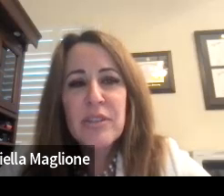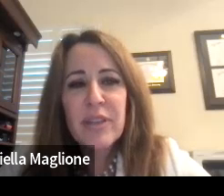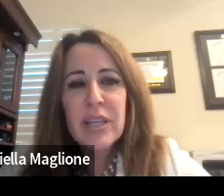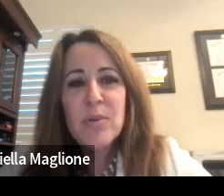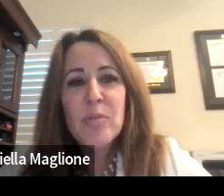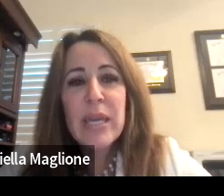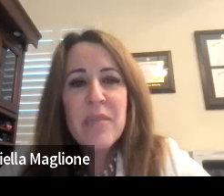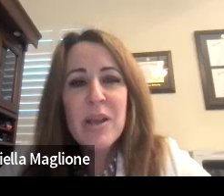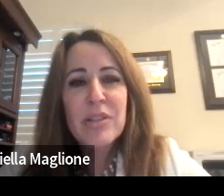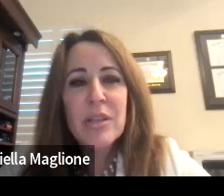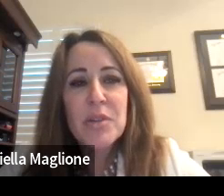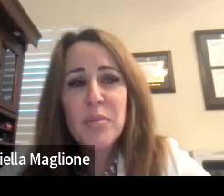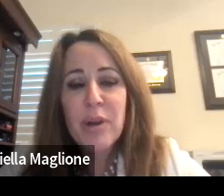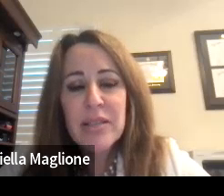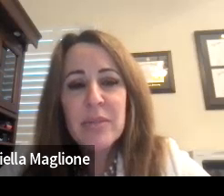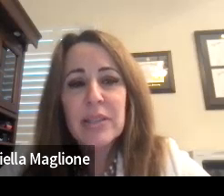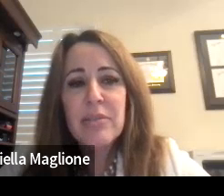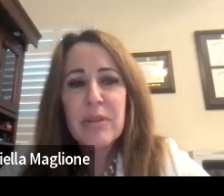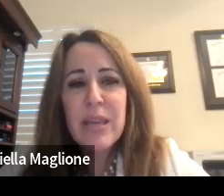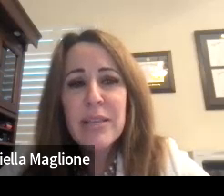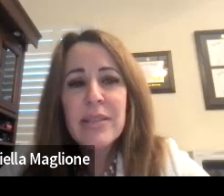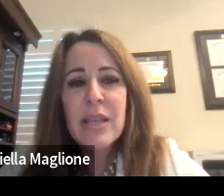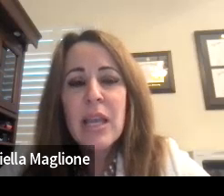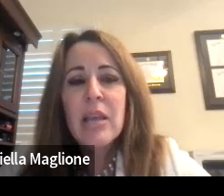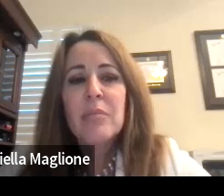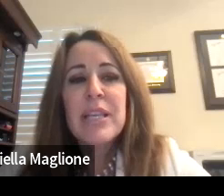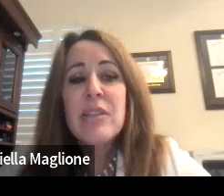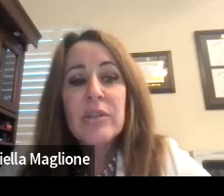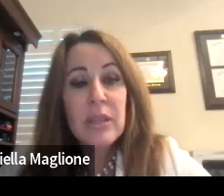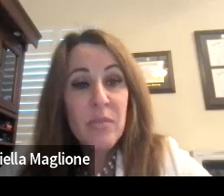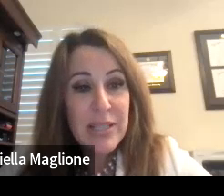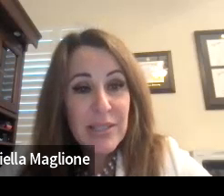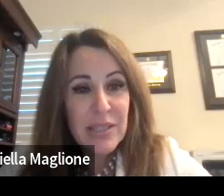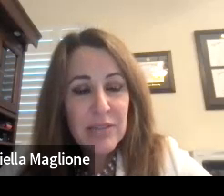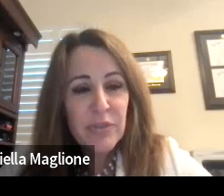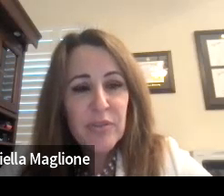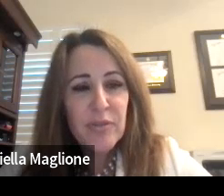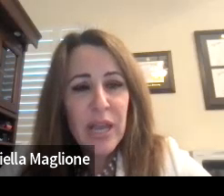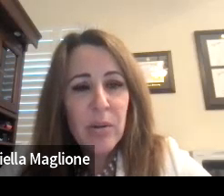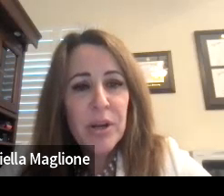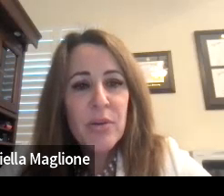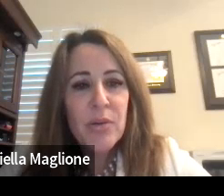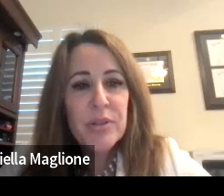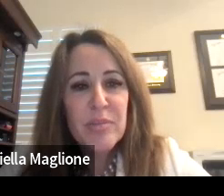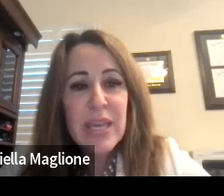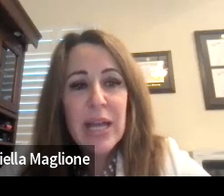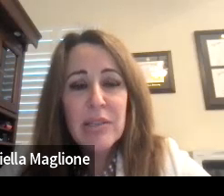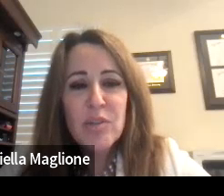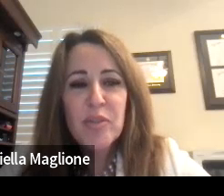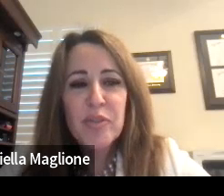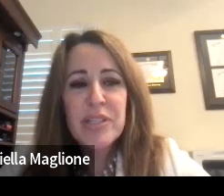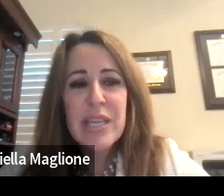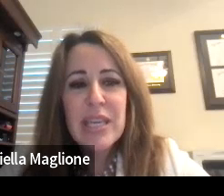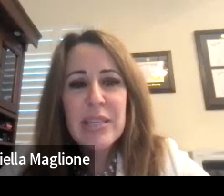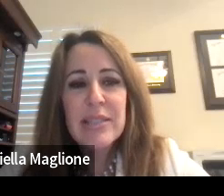these certificates will be emailed to you in approximately 3 weeks. Please note that you must attend for the full hour in order to be